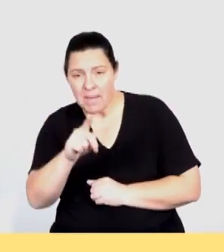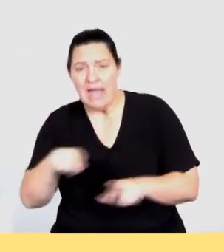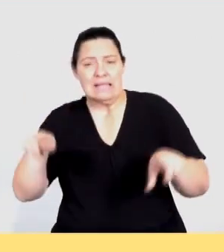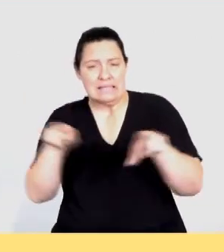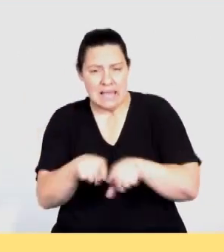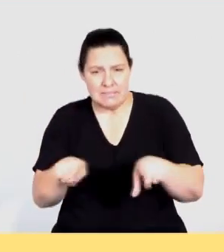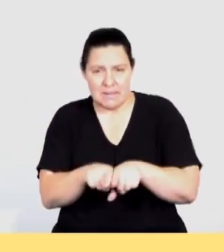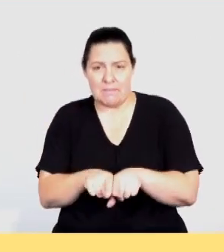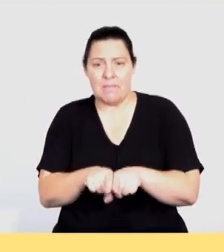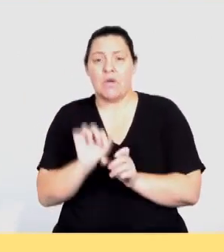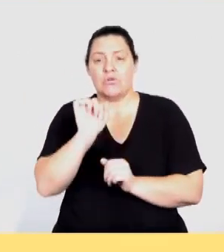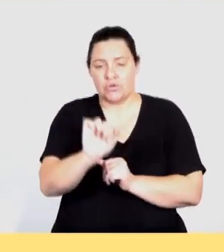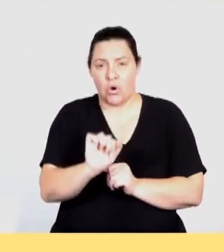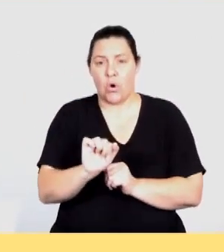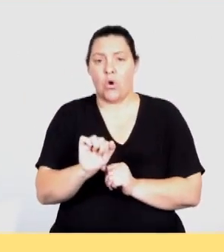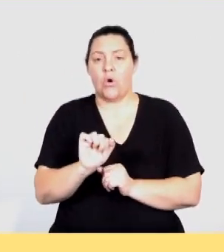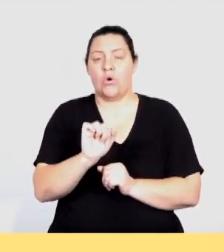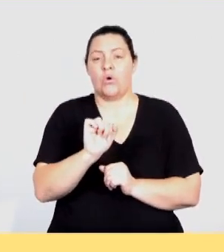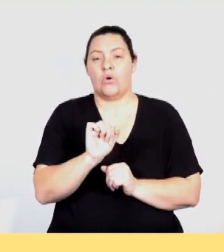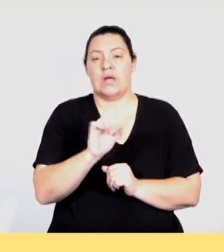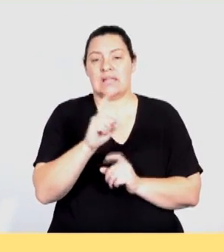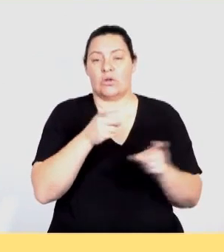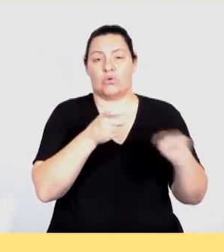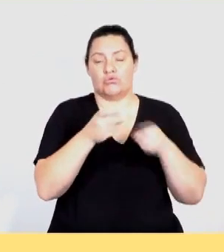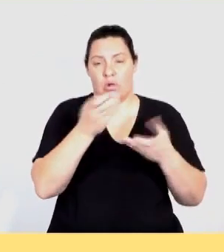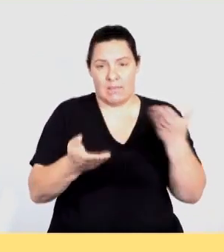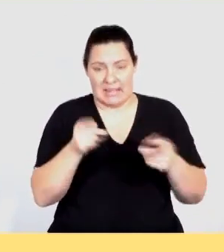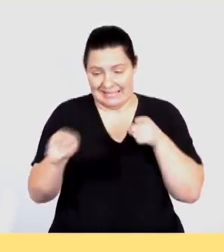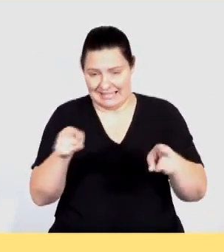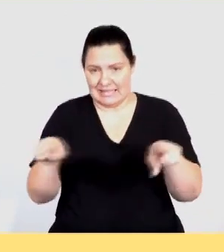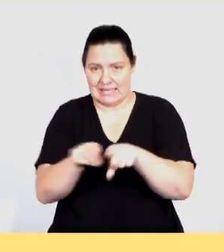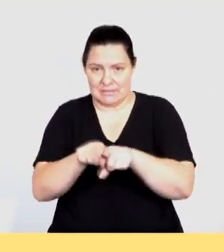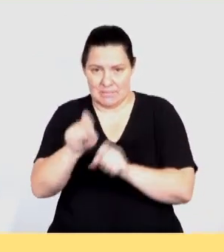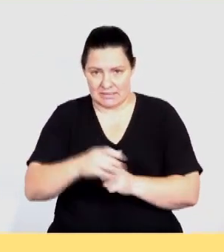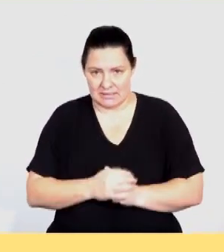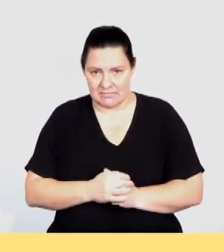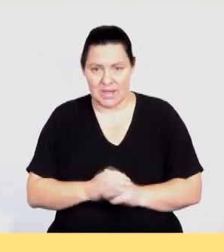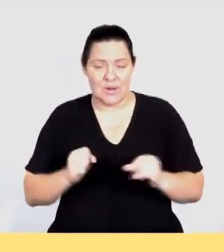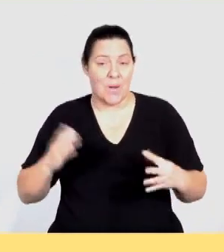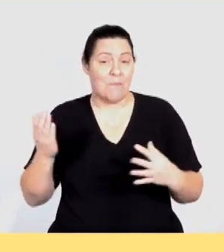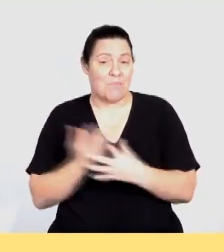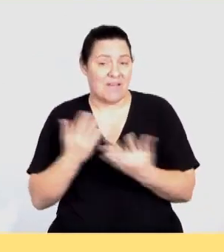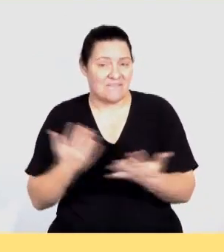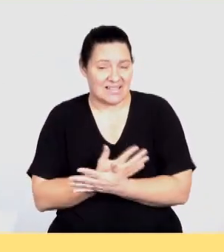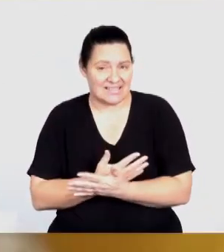19,960. Remember, it should be the same as your debtors control balance. Okay,